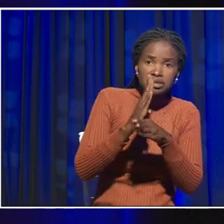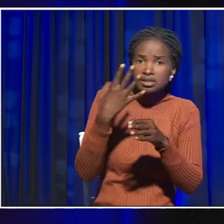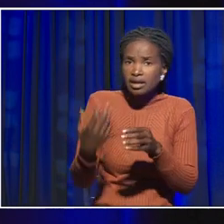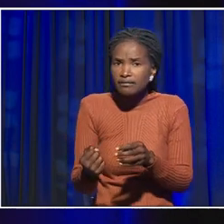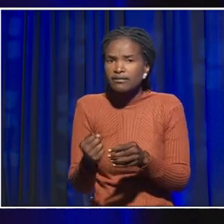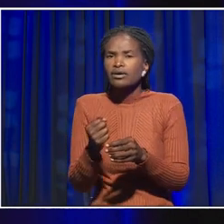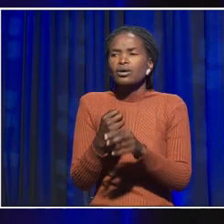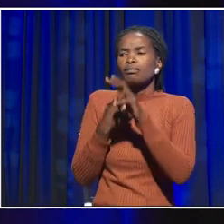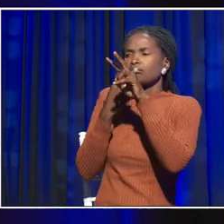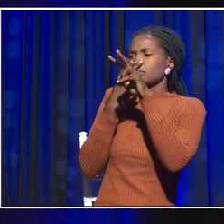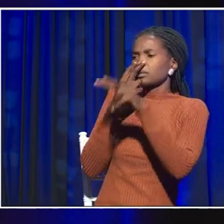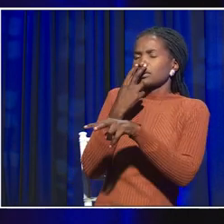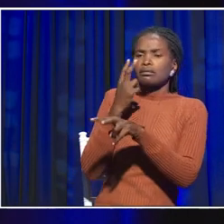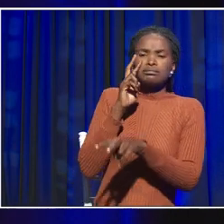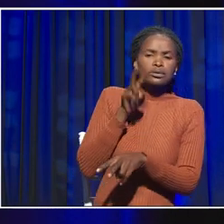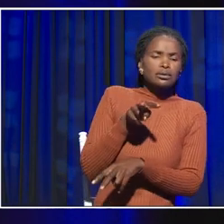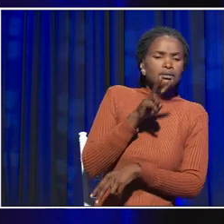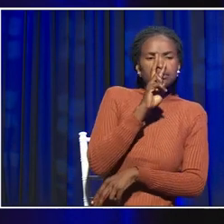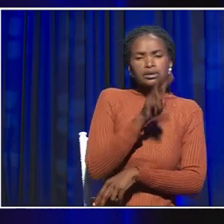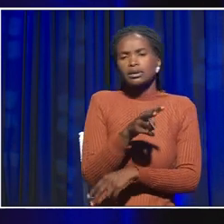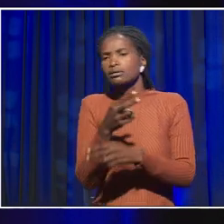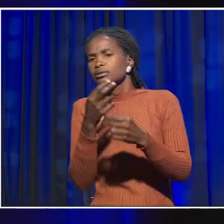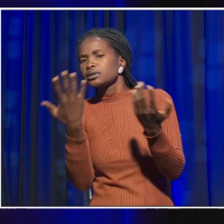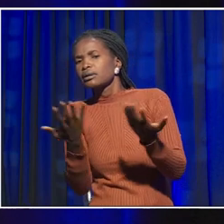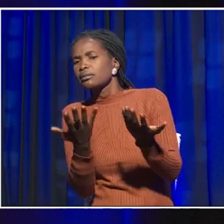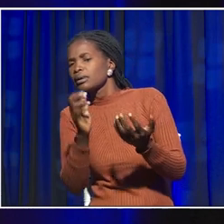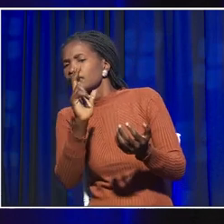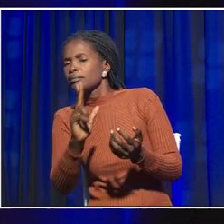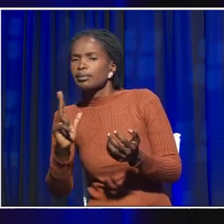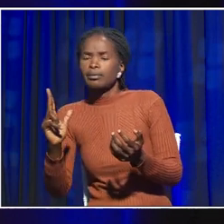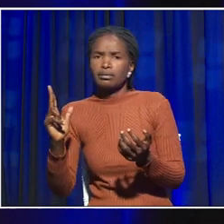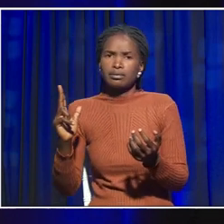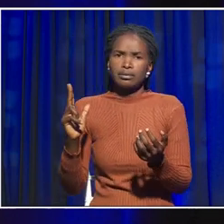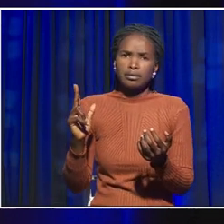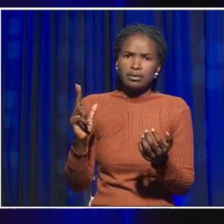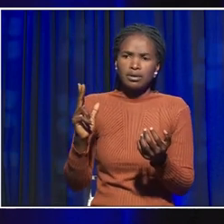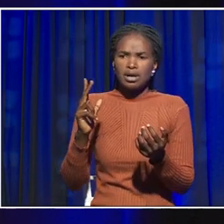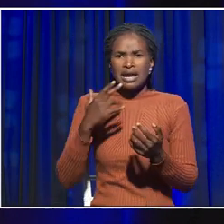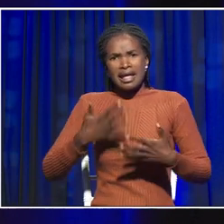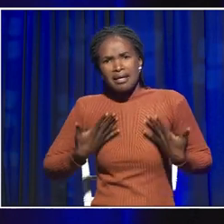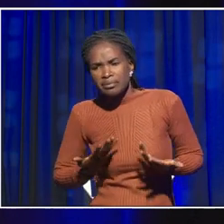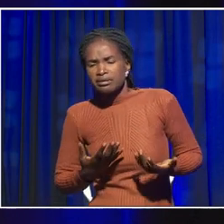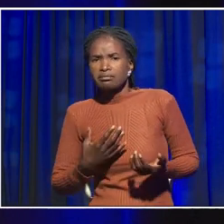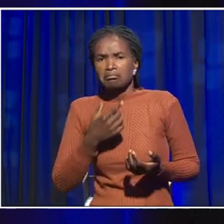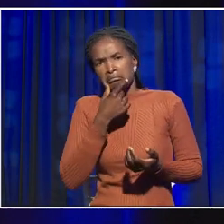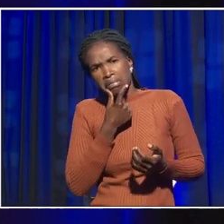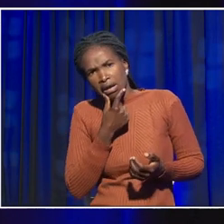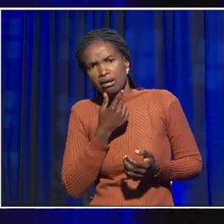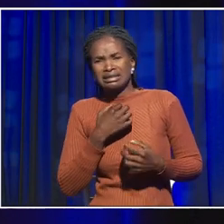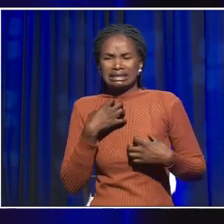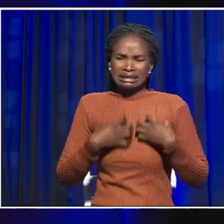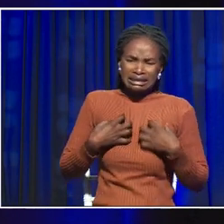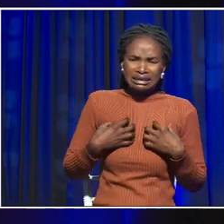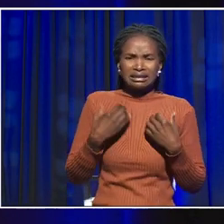to see, where are people in their well-being, in their thinking,